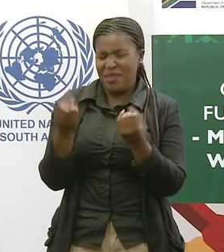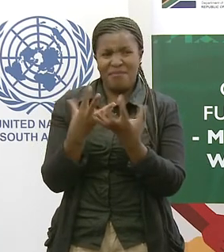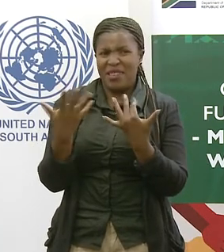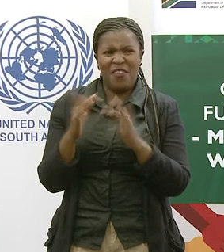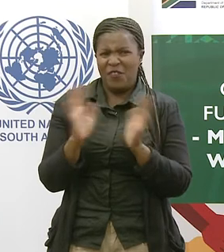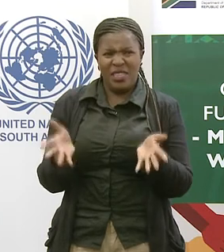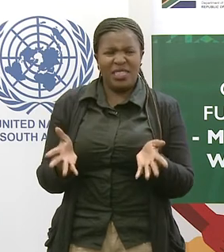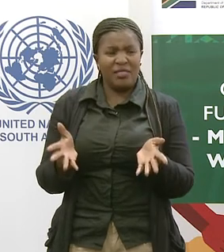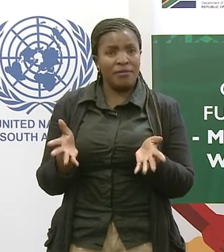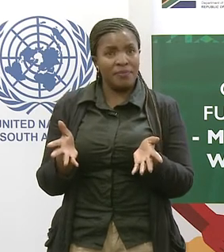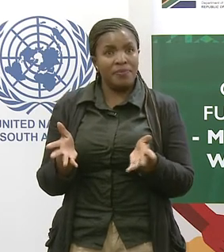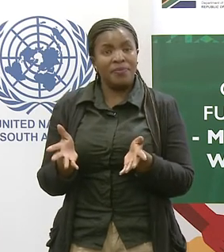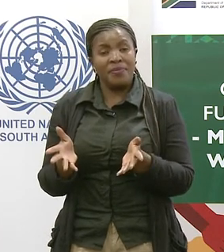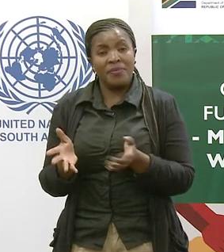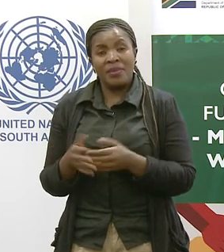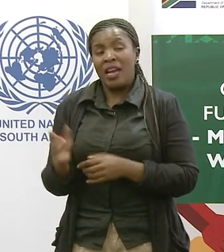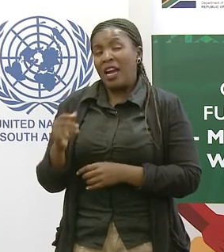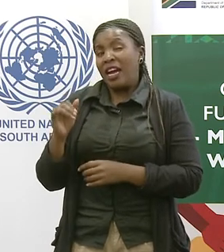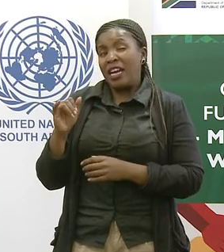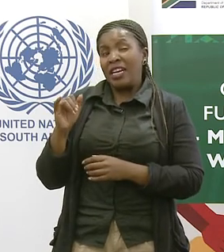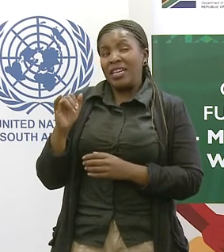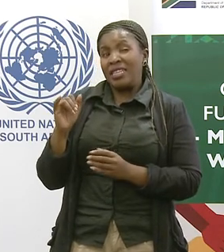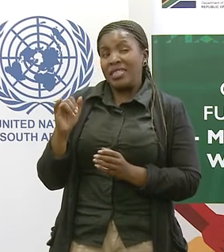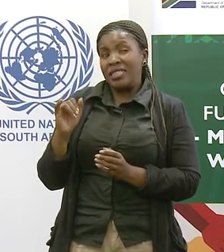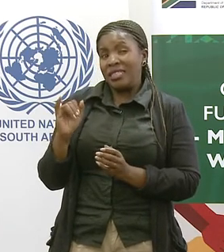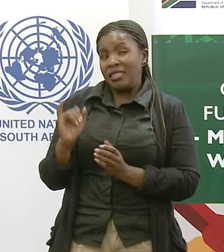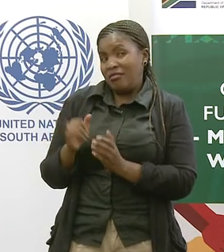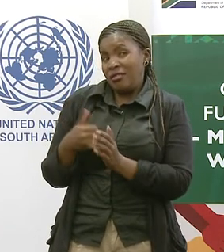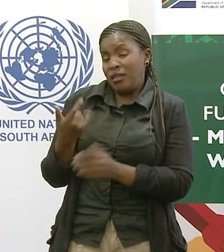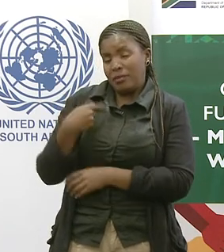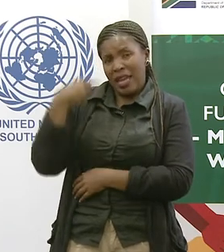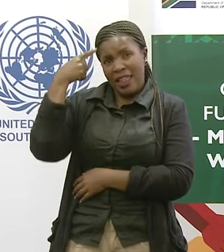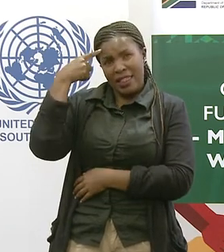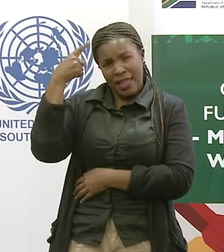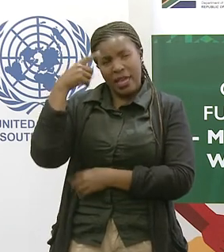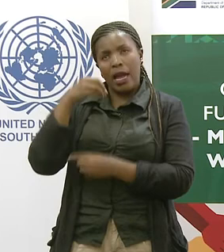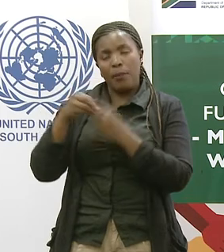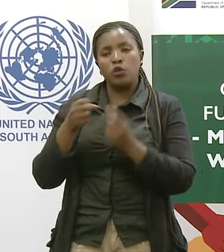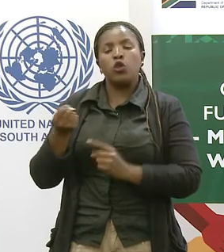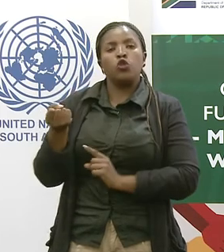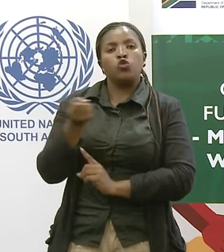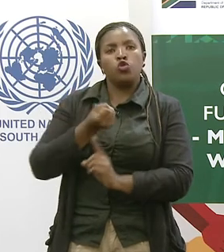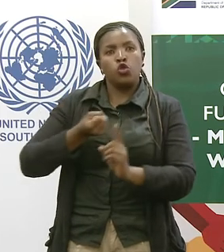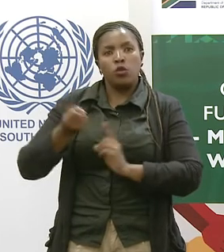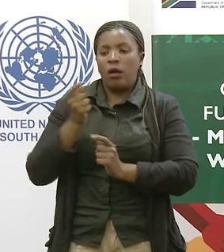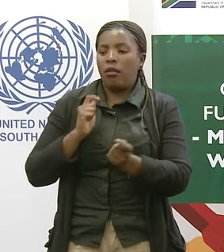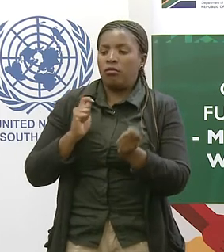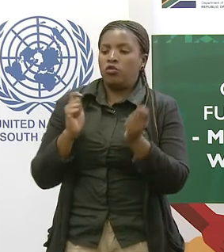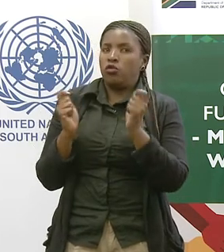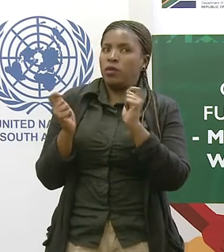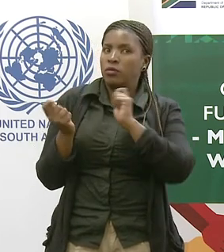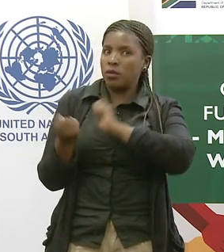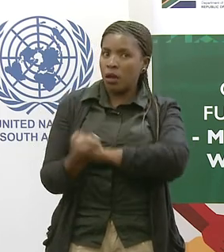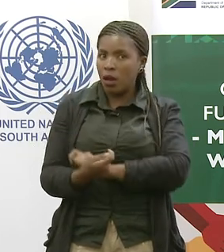Just to, you know, I think the issue of the social revolution which the Justice talked